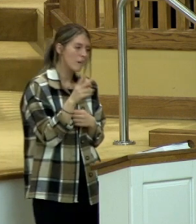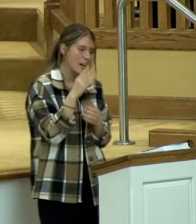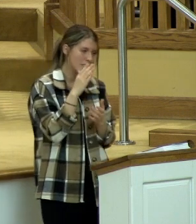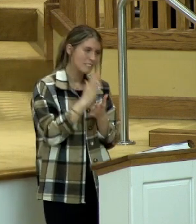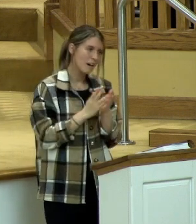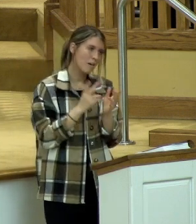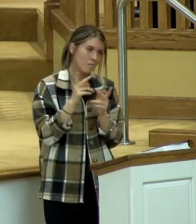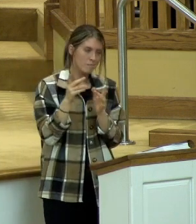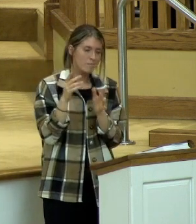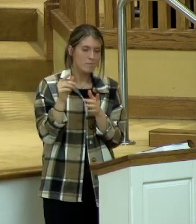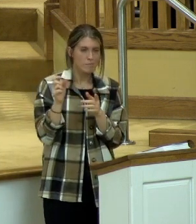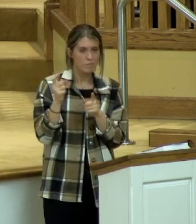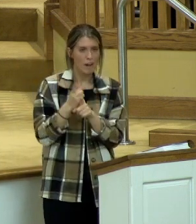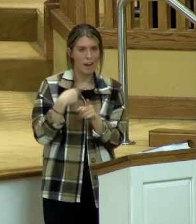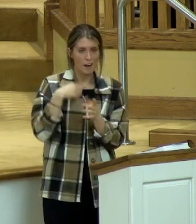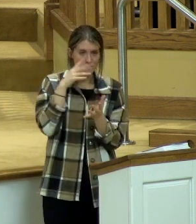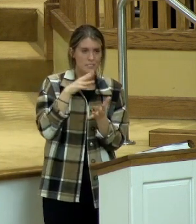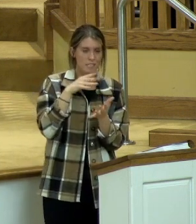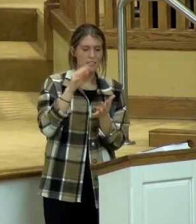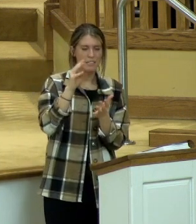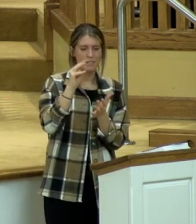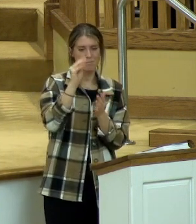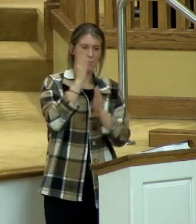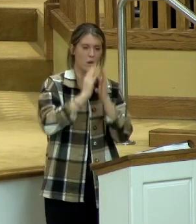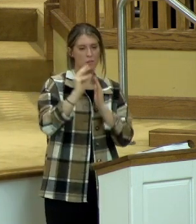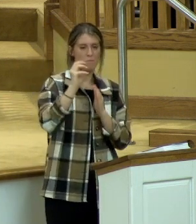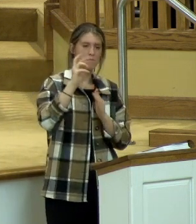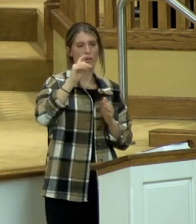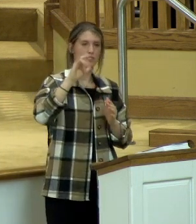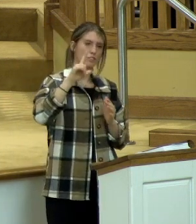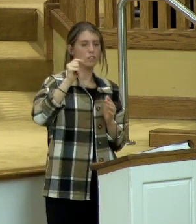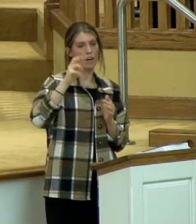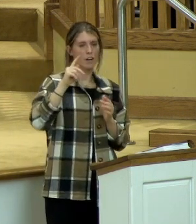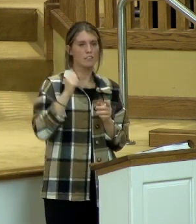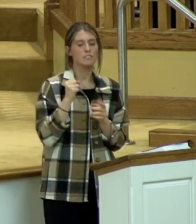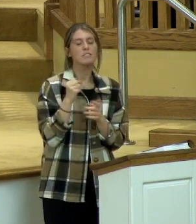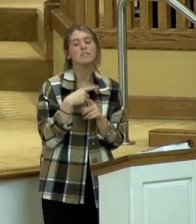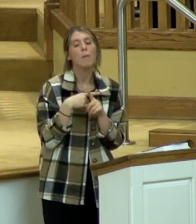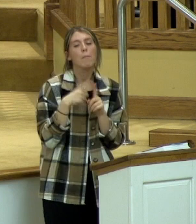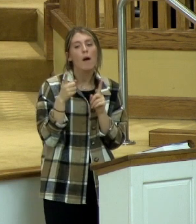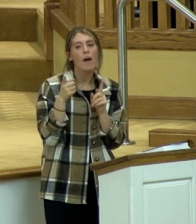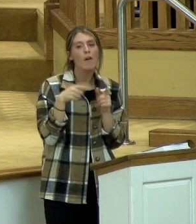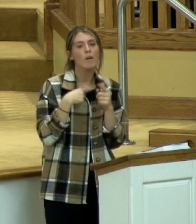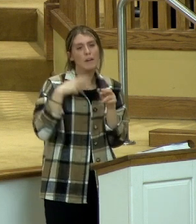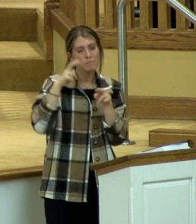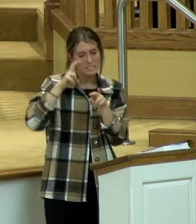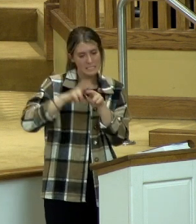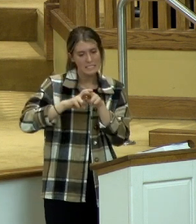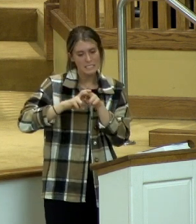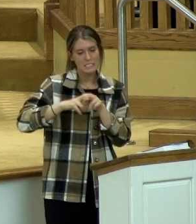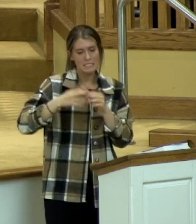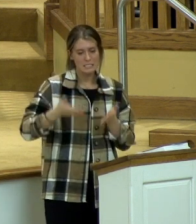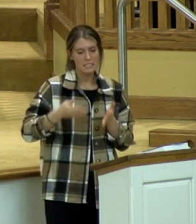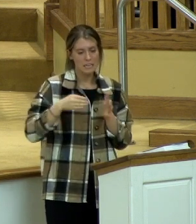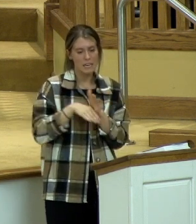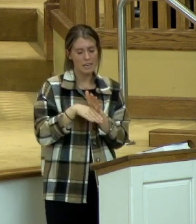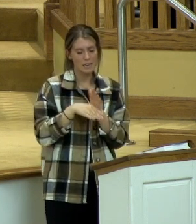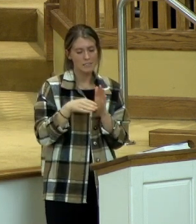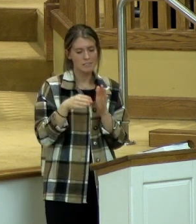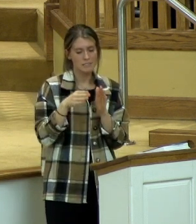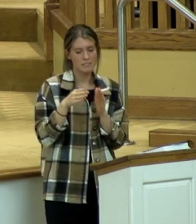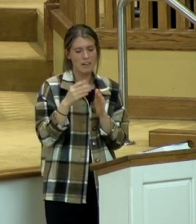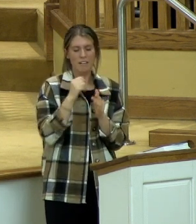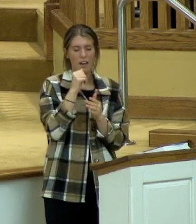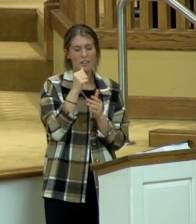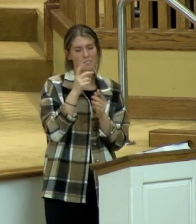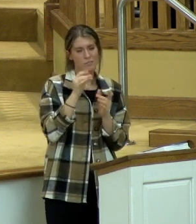arts worse, whatever. I've studied martial arts. I never felt like it threatened my Christianity, right? Because when I'm sitting there in a form back, I don't do it much